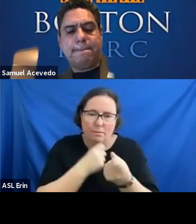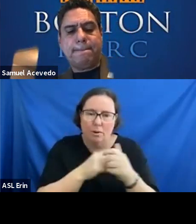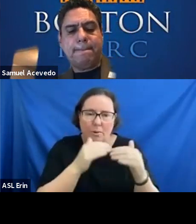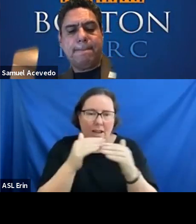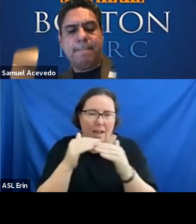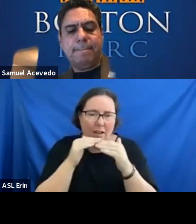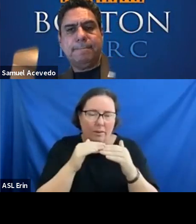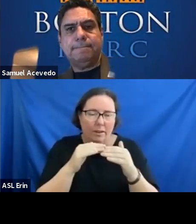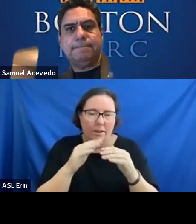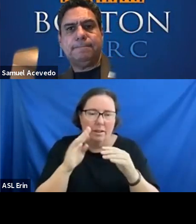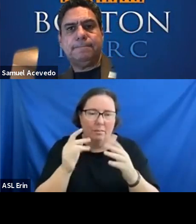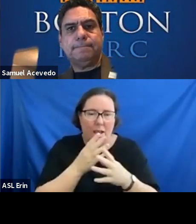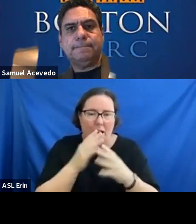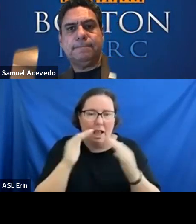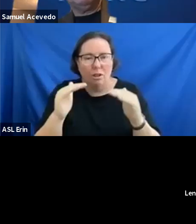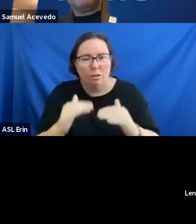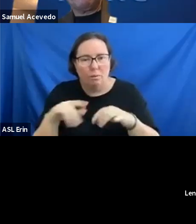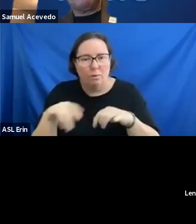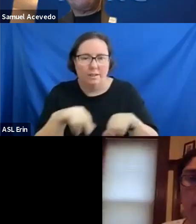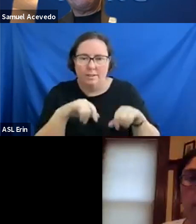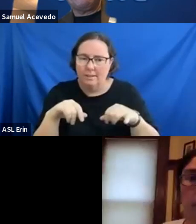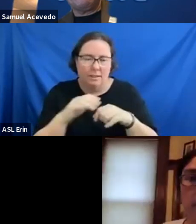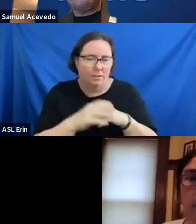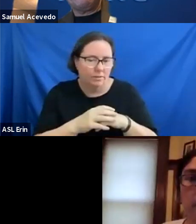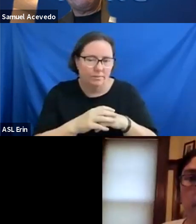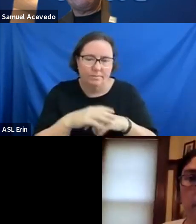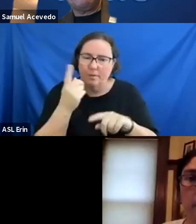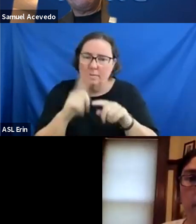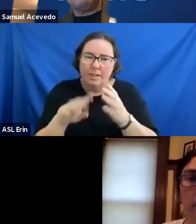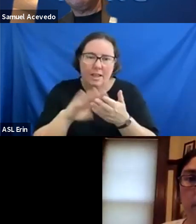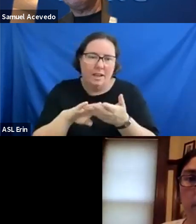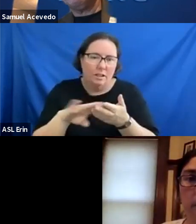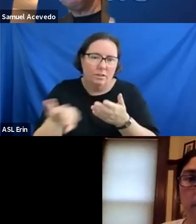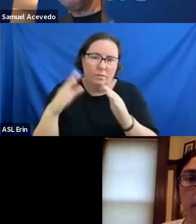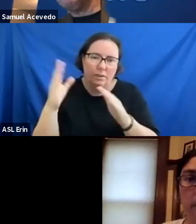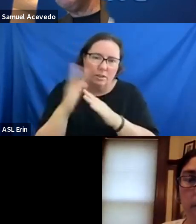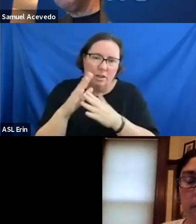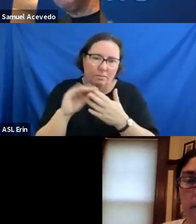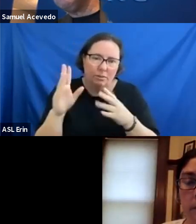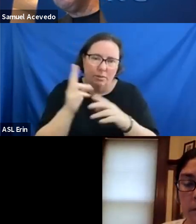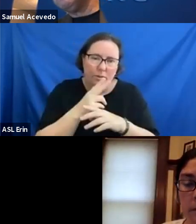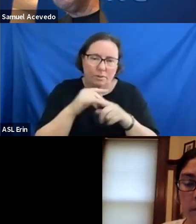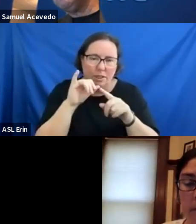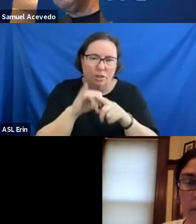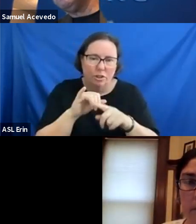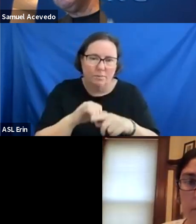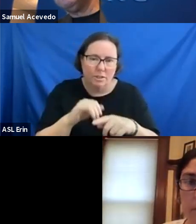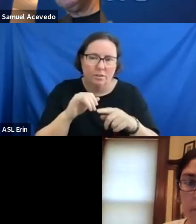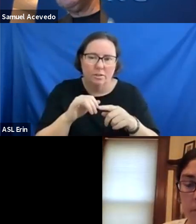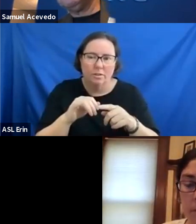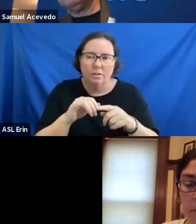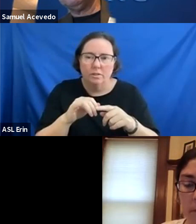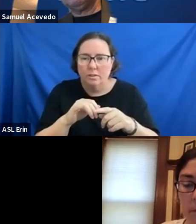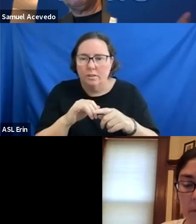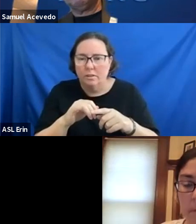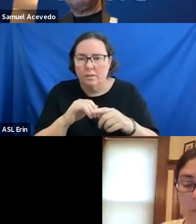by lowering the standard. We cannot exclude top students using the terminology either rigor